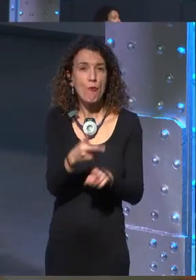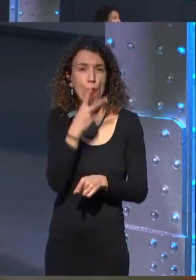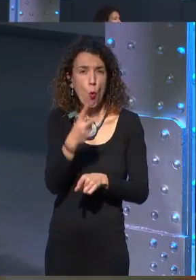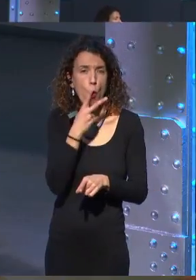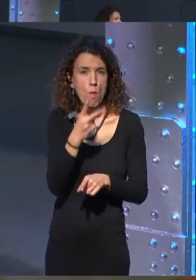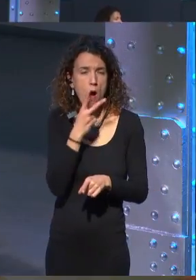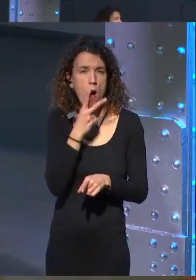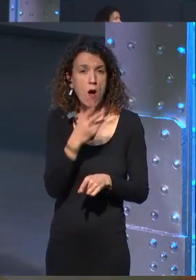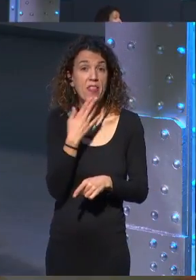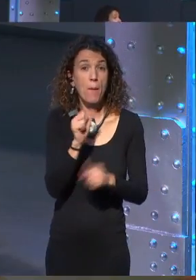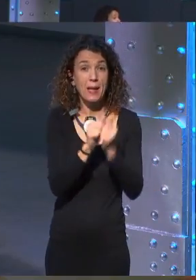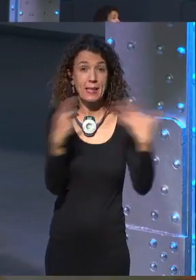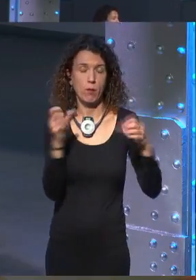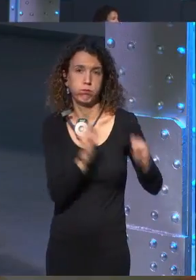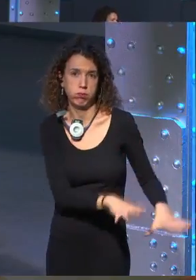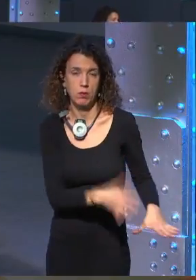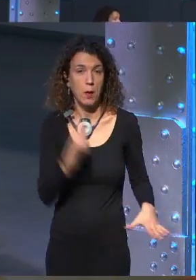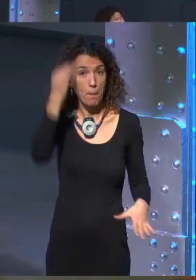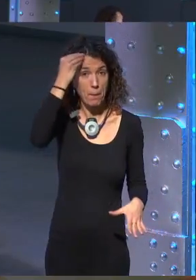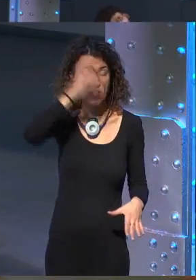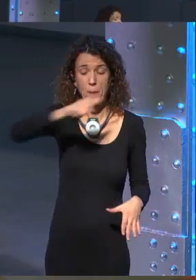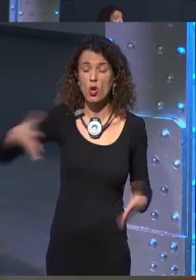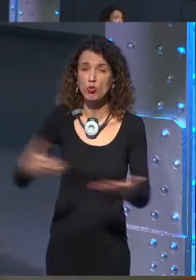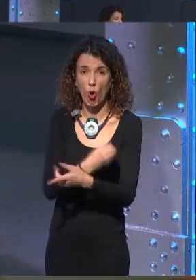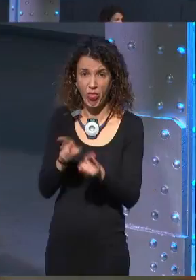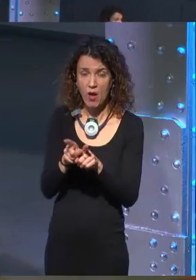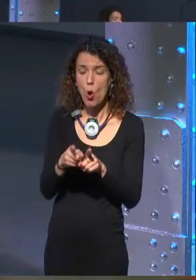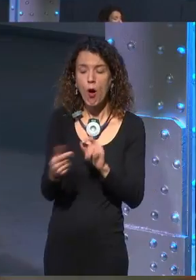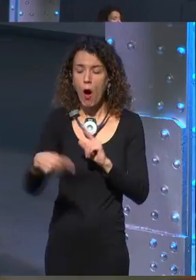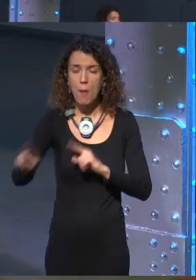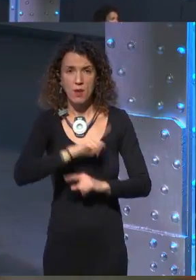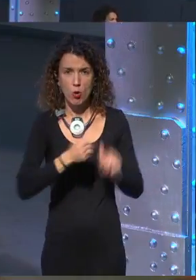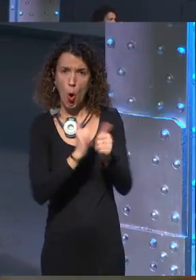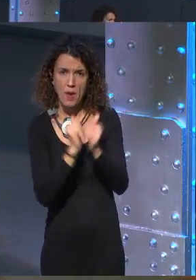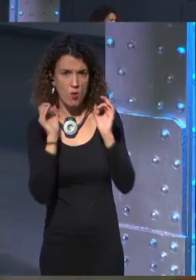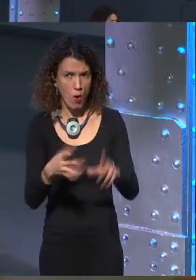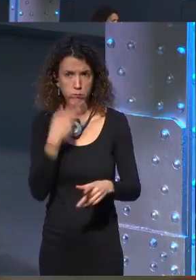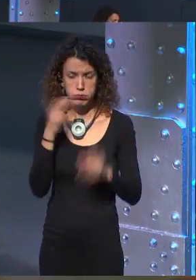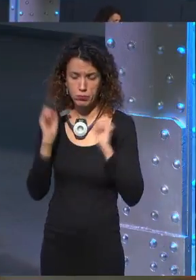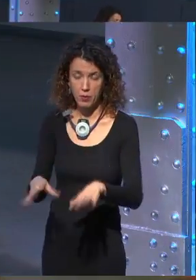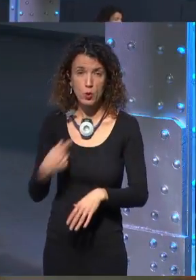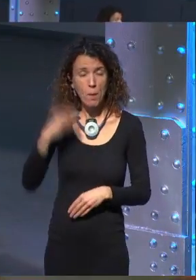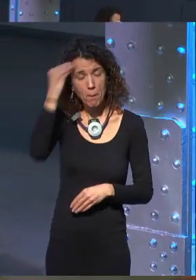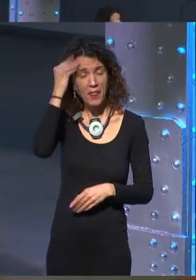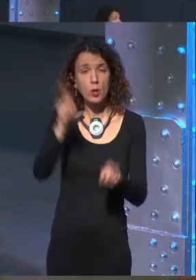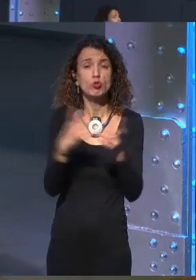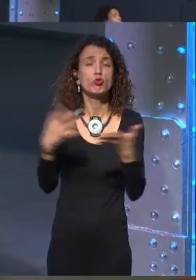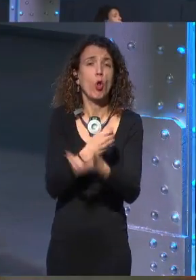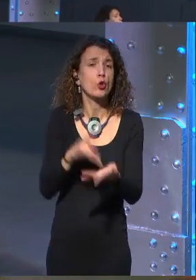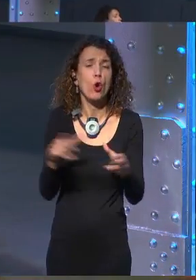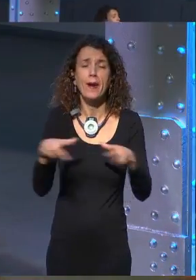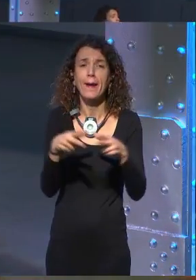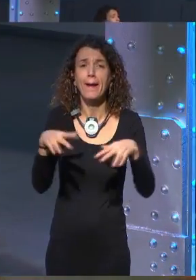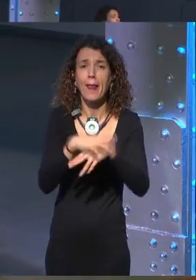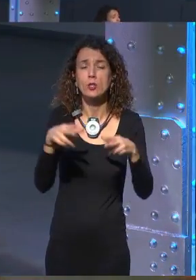has to stop smoking. That was me when I went back in the office the next day. Everybody had to be on social media right now, including me. So that's